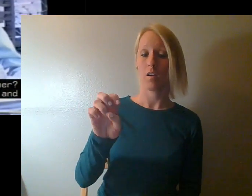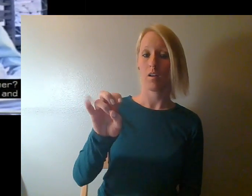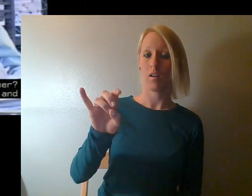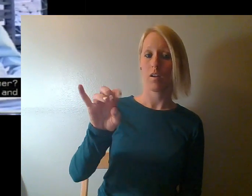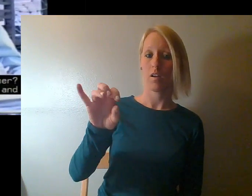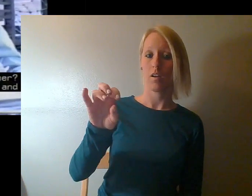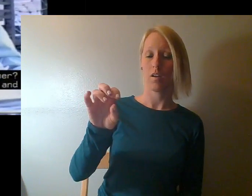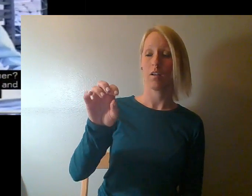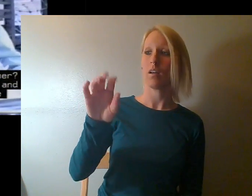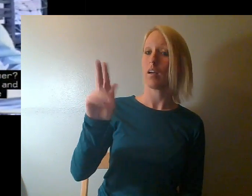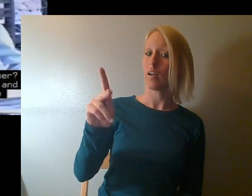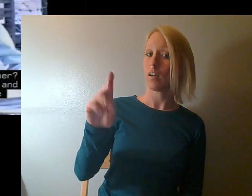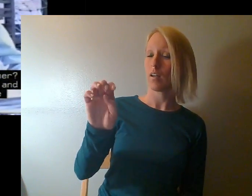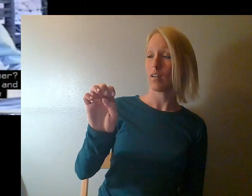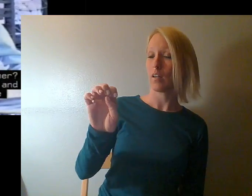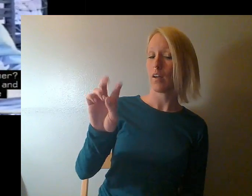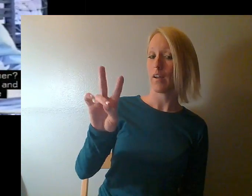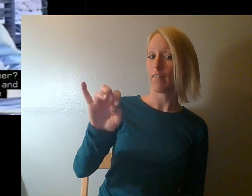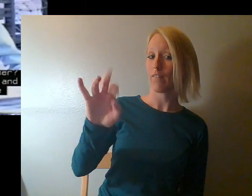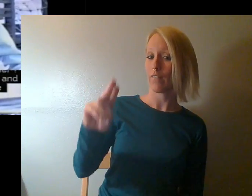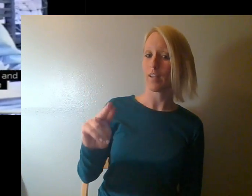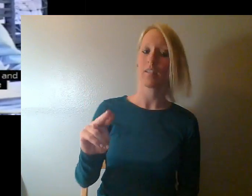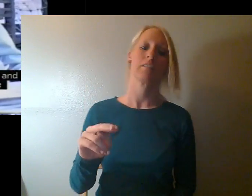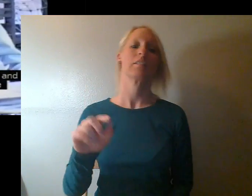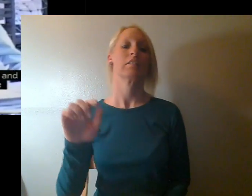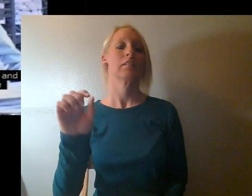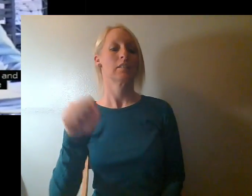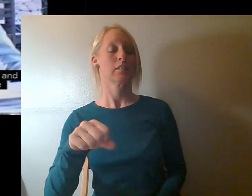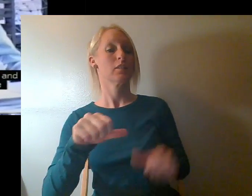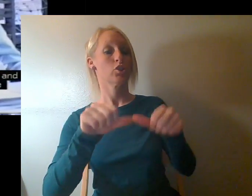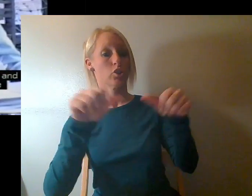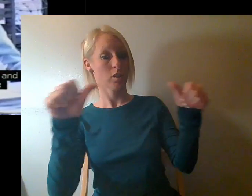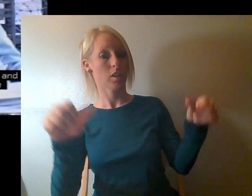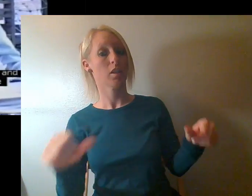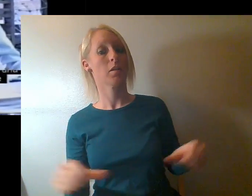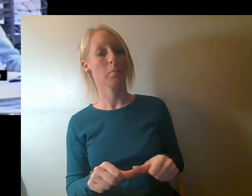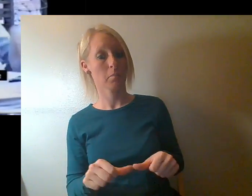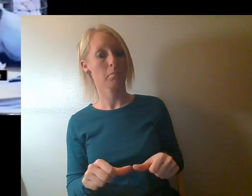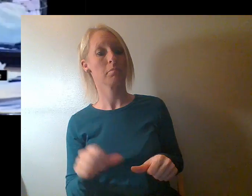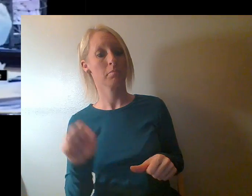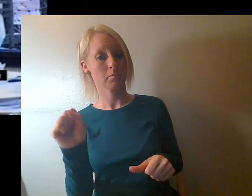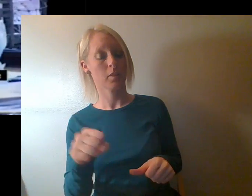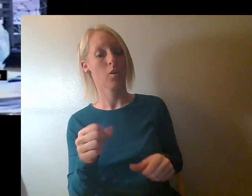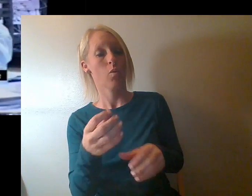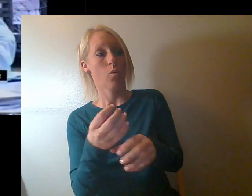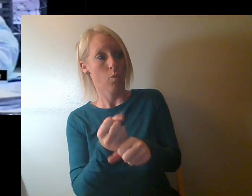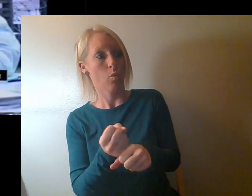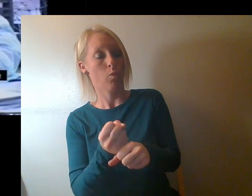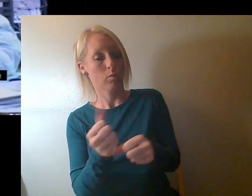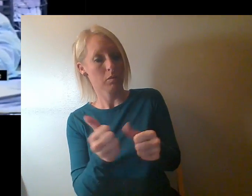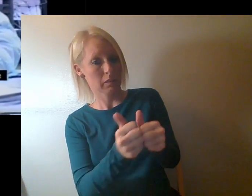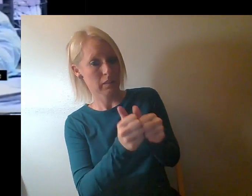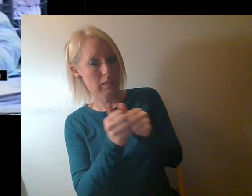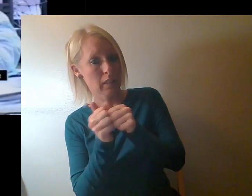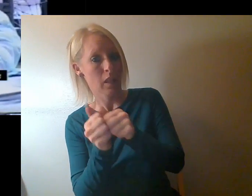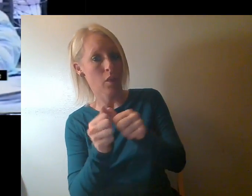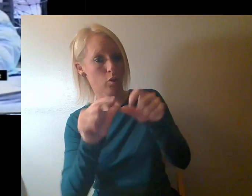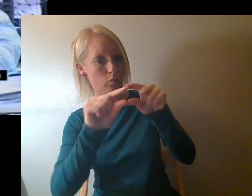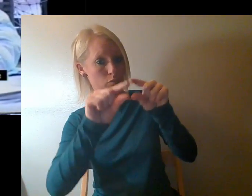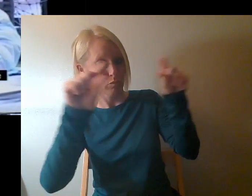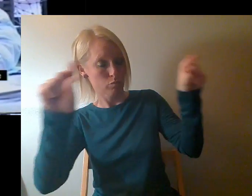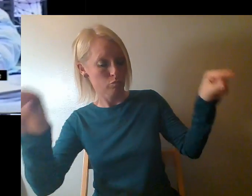the cell shape, and we can still add some space here, all right, and holds it together.